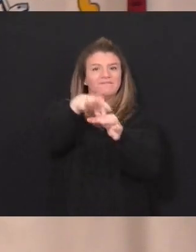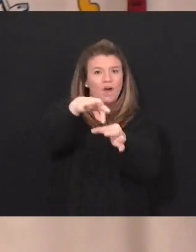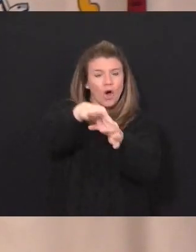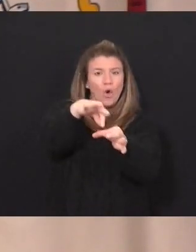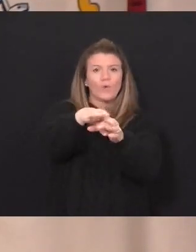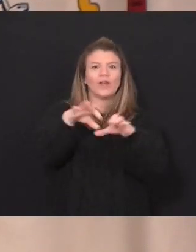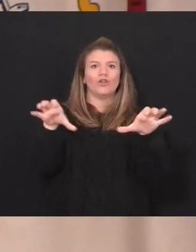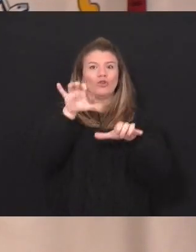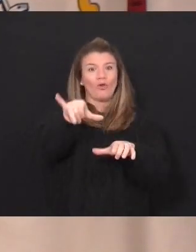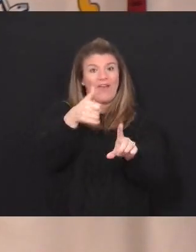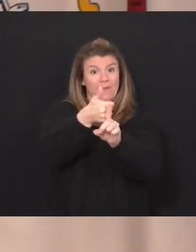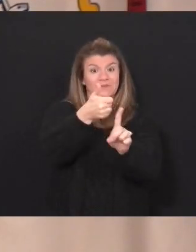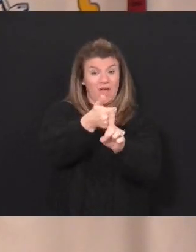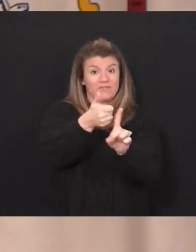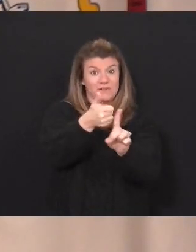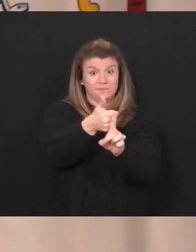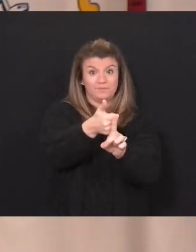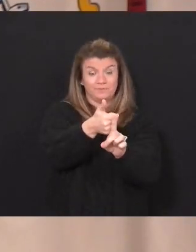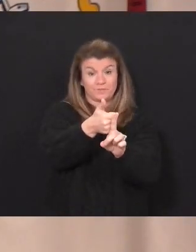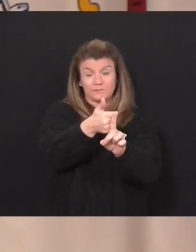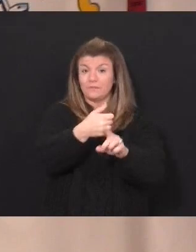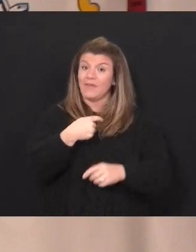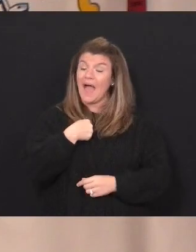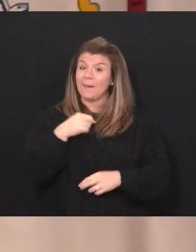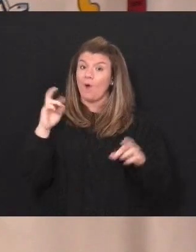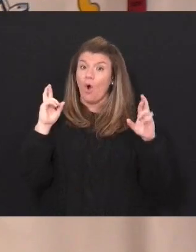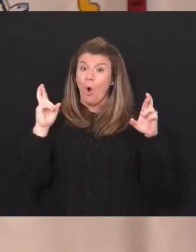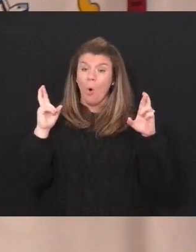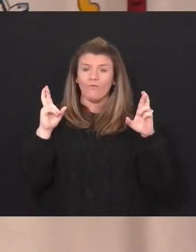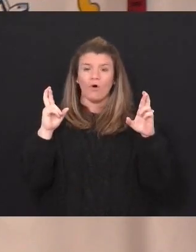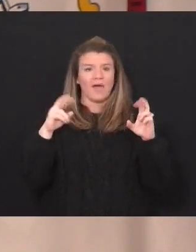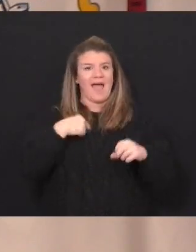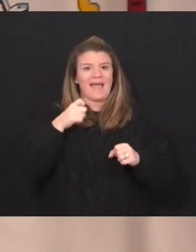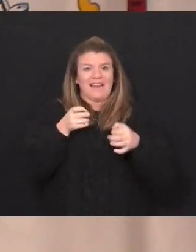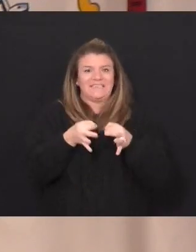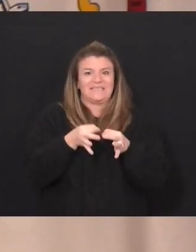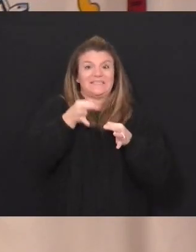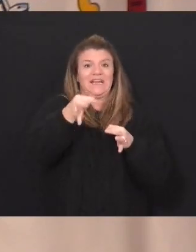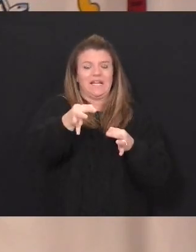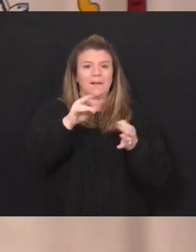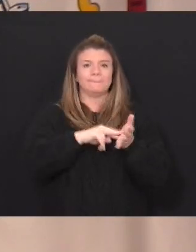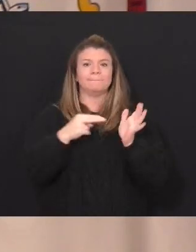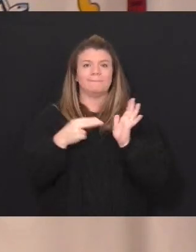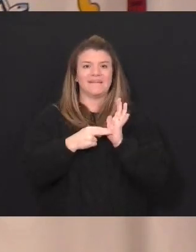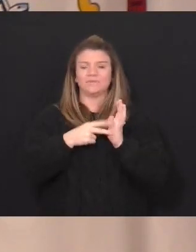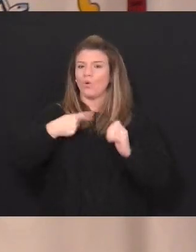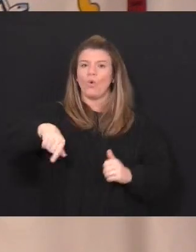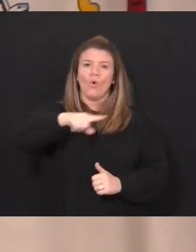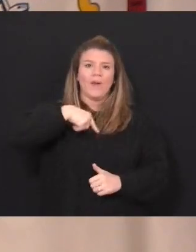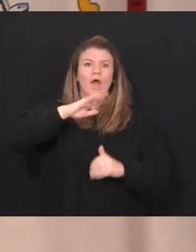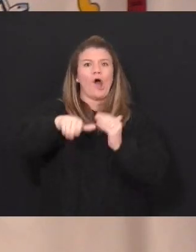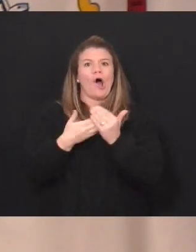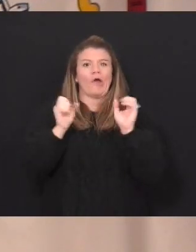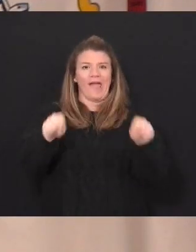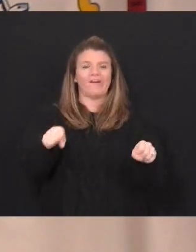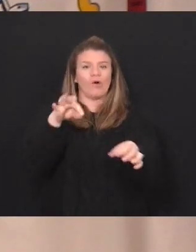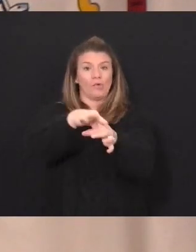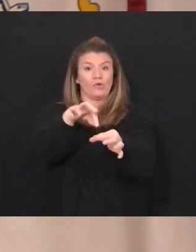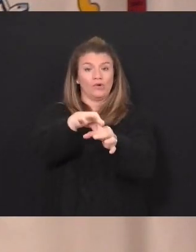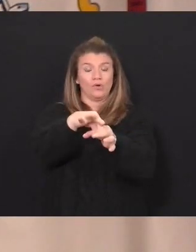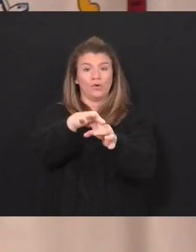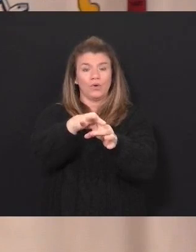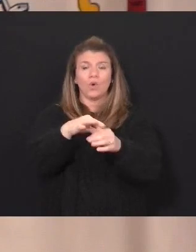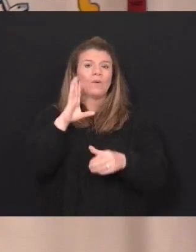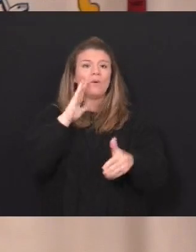to do so, I am very, very hopeful by extending, they'll still have the opportunity to do just that. We're still going to proceed